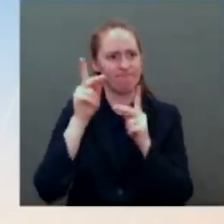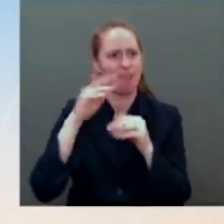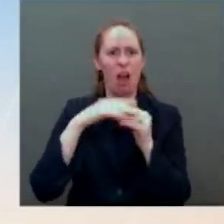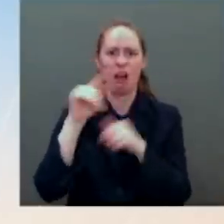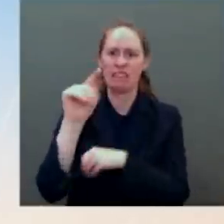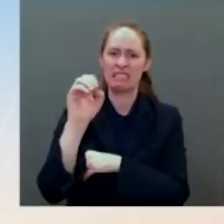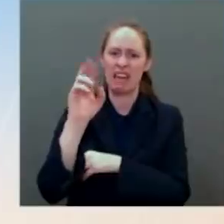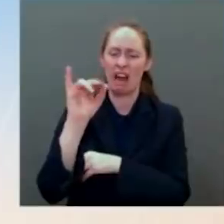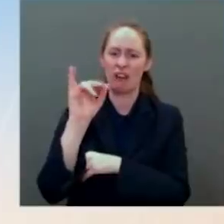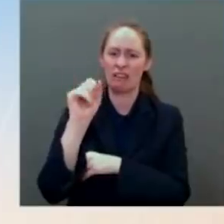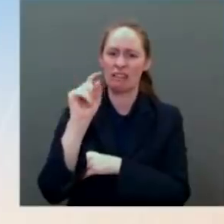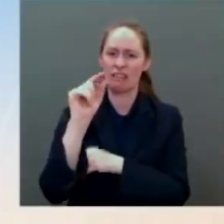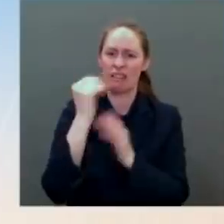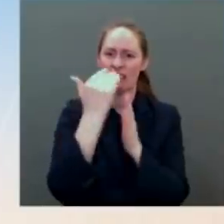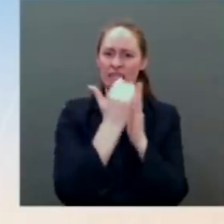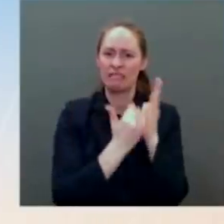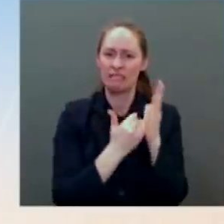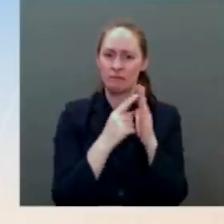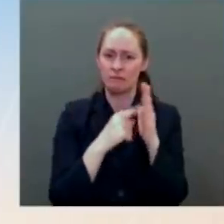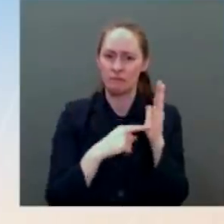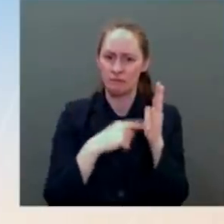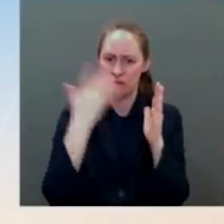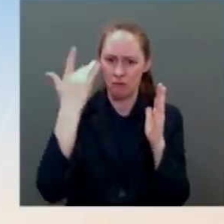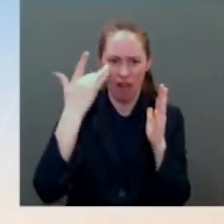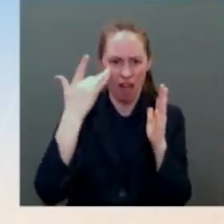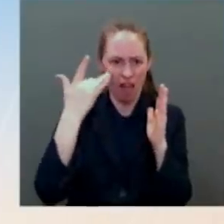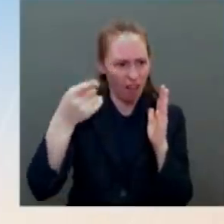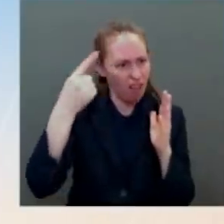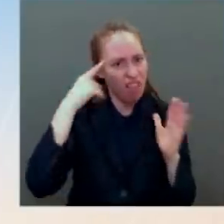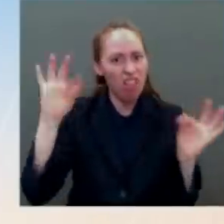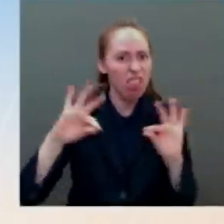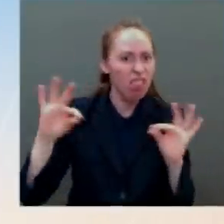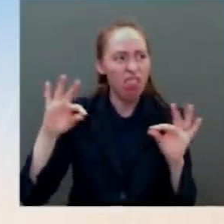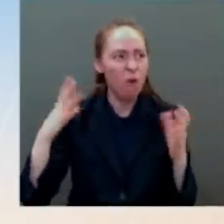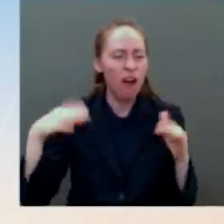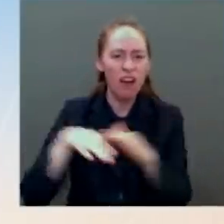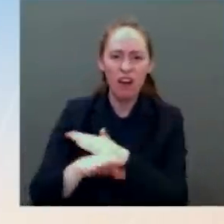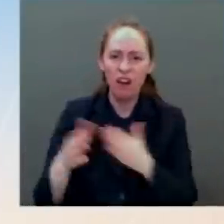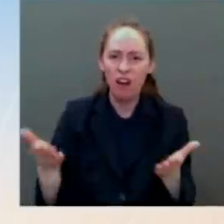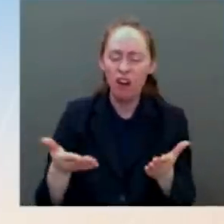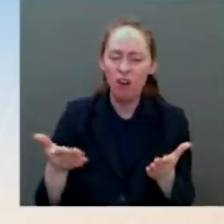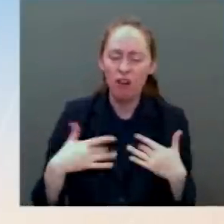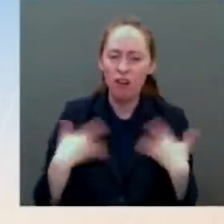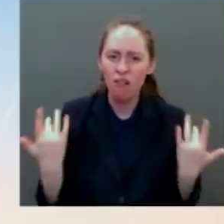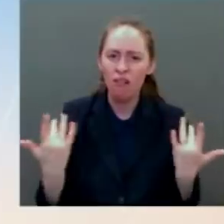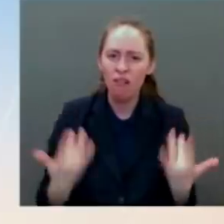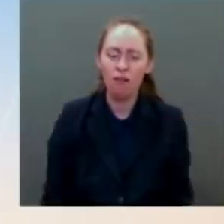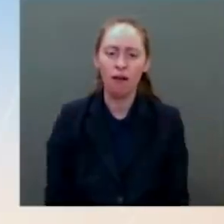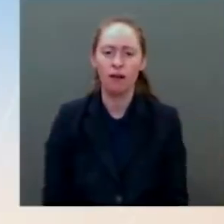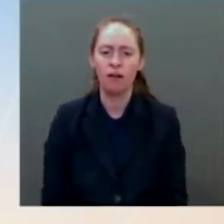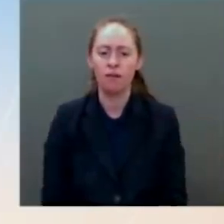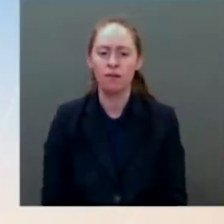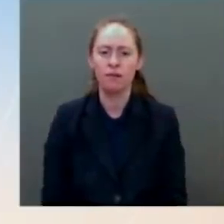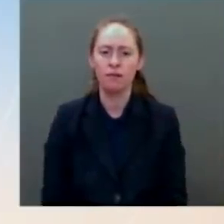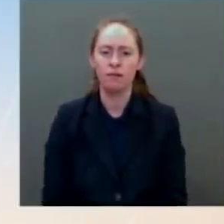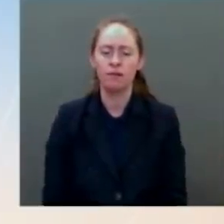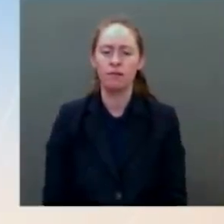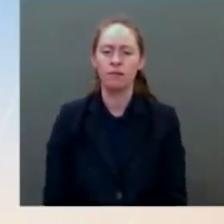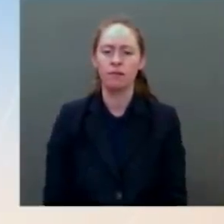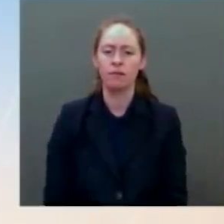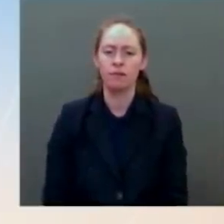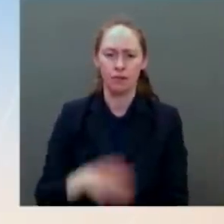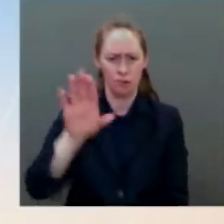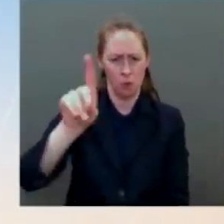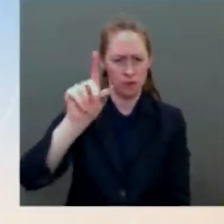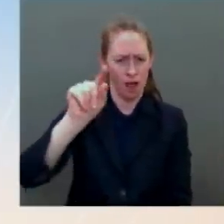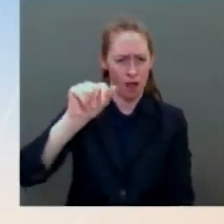an assessment of that, but what I can tell you is that your data you're citing here means the Border Patrol was doing their job. I mean, they apprehended